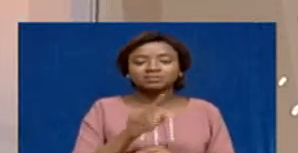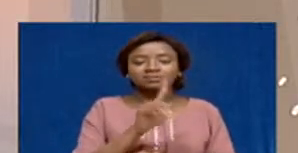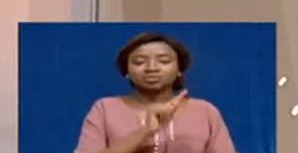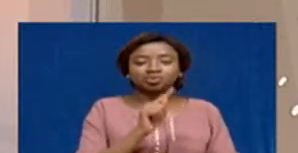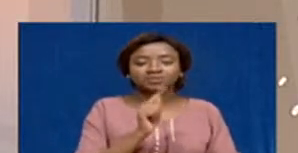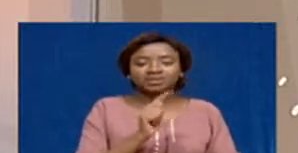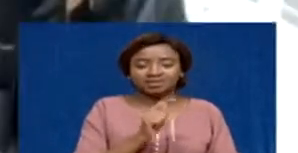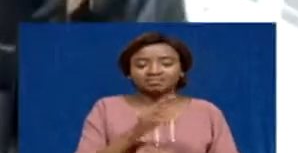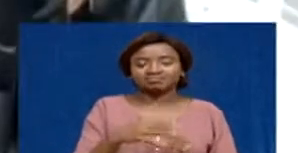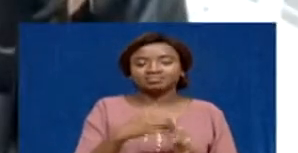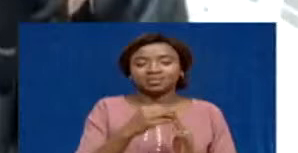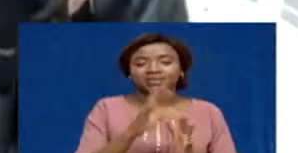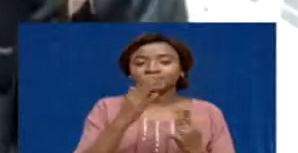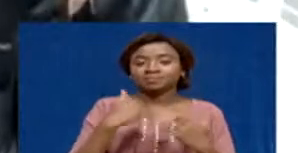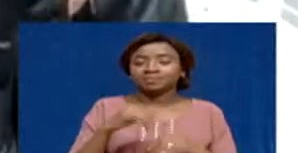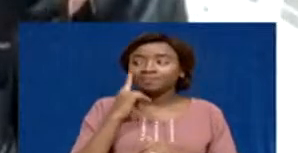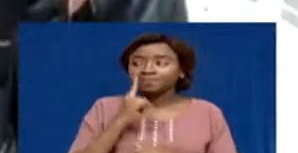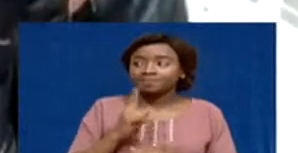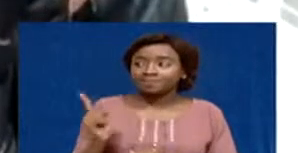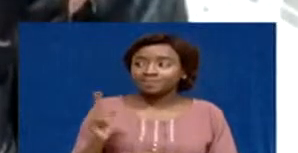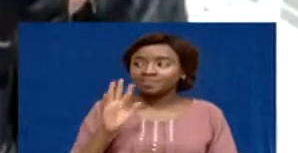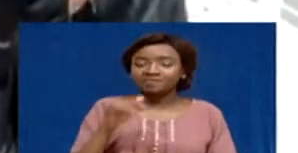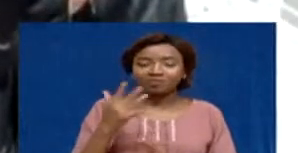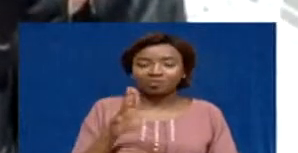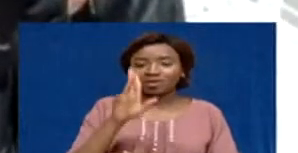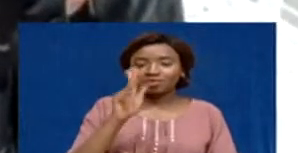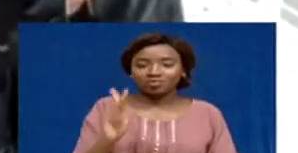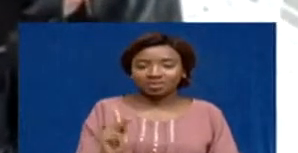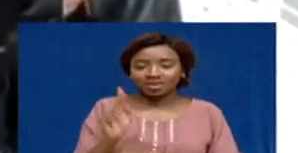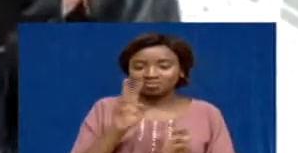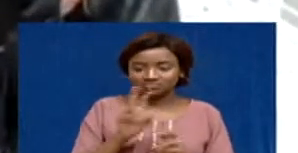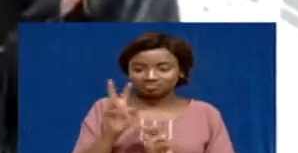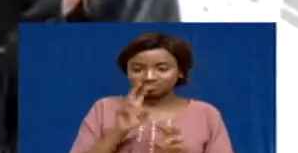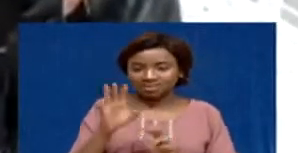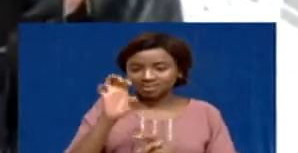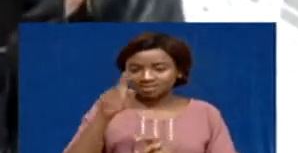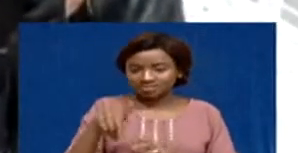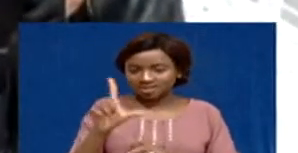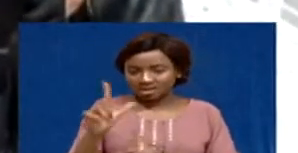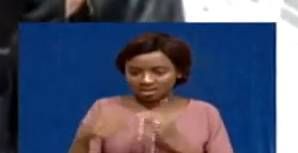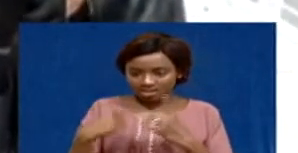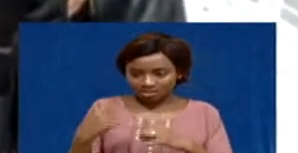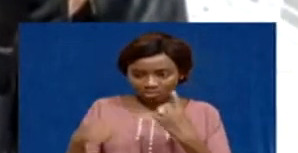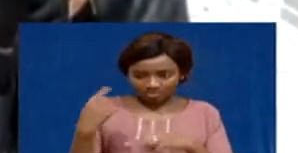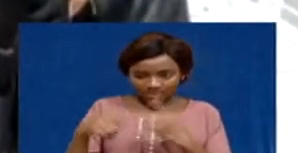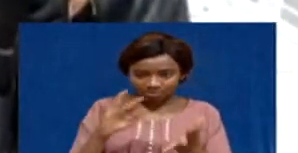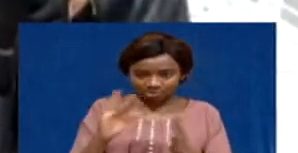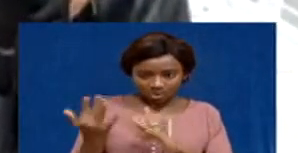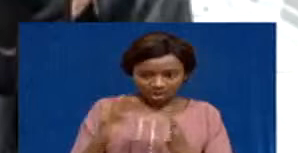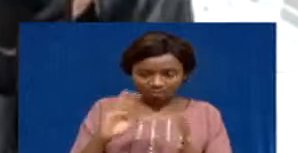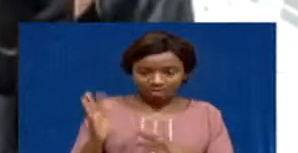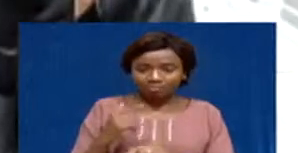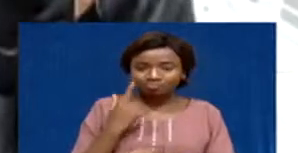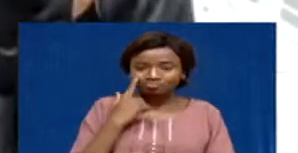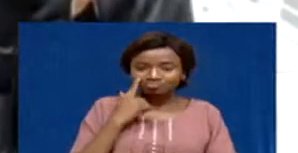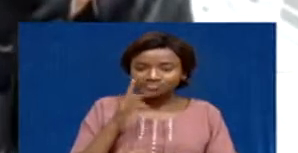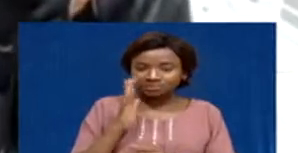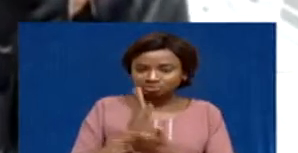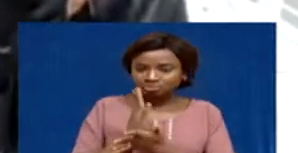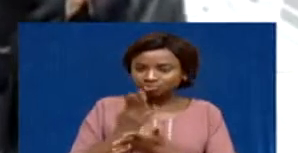Mokami Wambora, who is in the UK and following the EPL proceedings closely. Mokami, I see it's